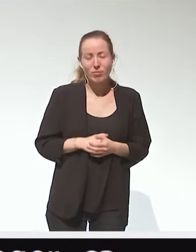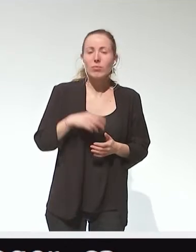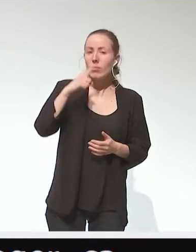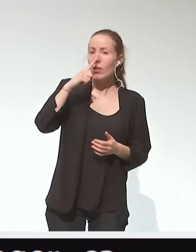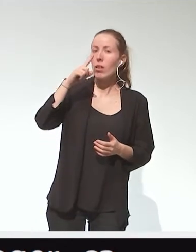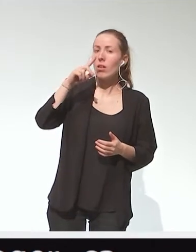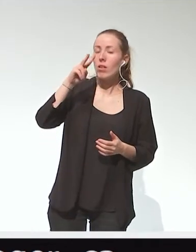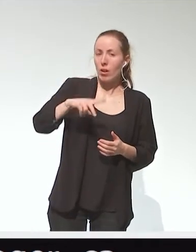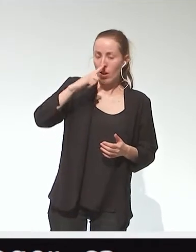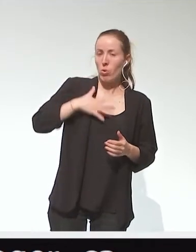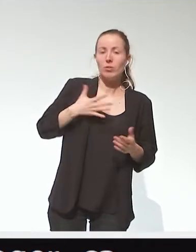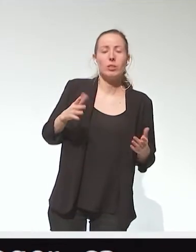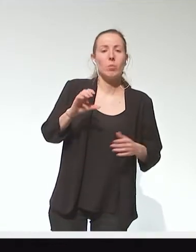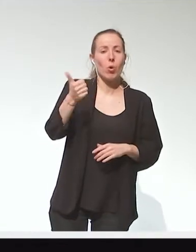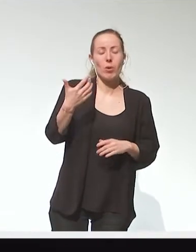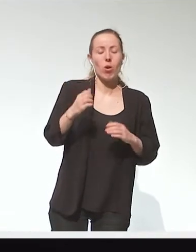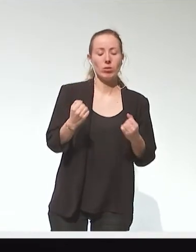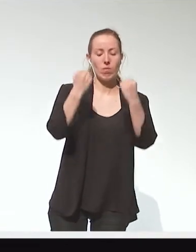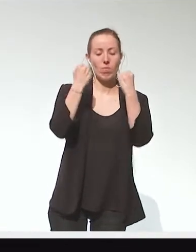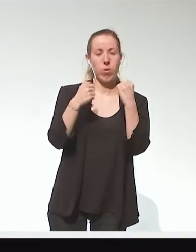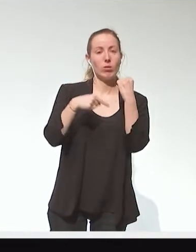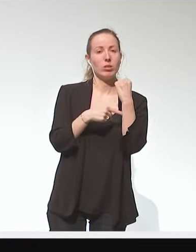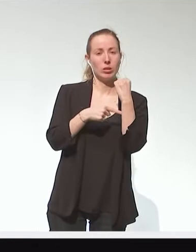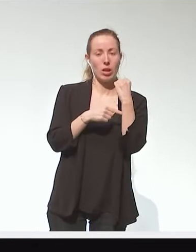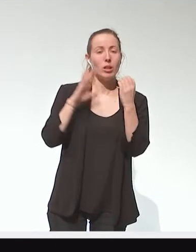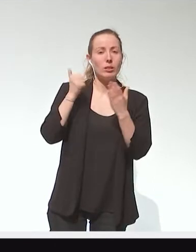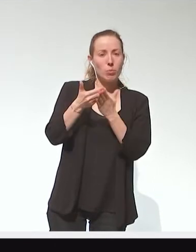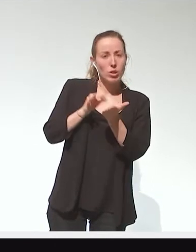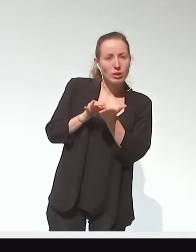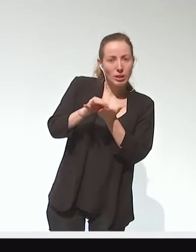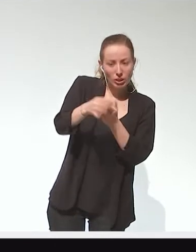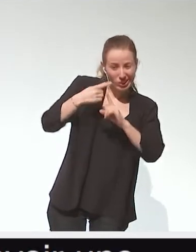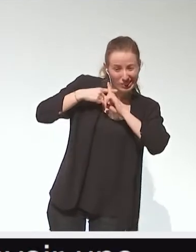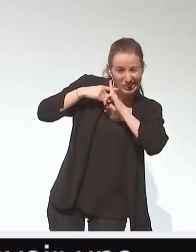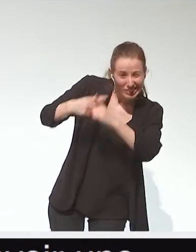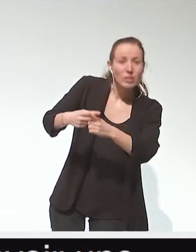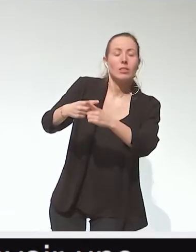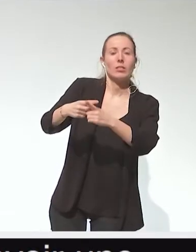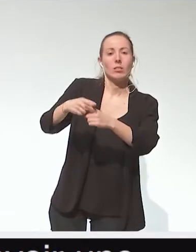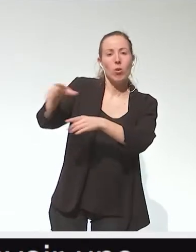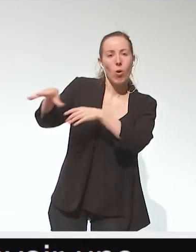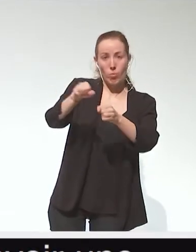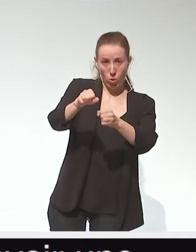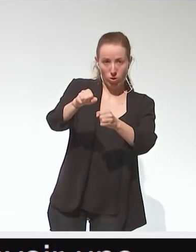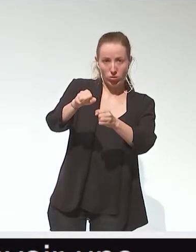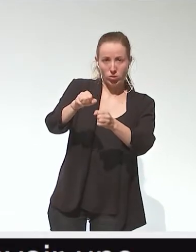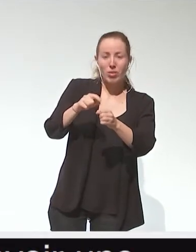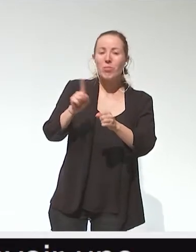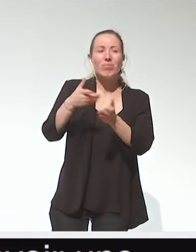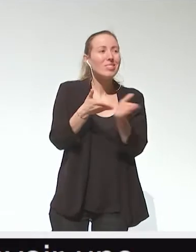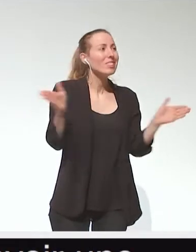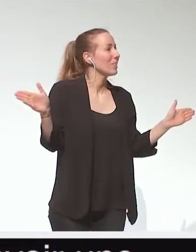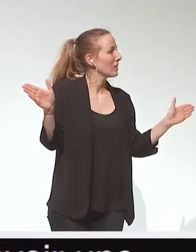our comprehensive employment strategy, as I said, we're in our third iteration. So when COVID came,